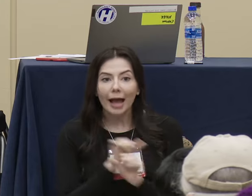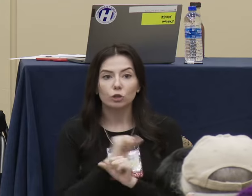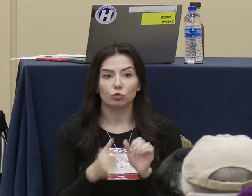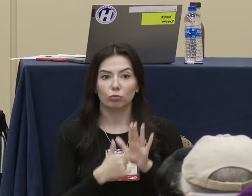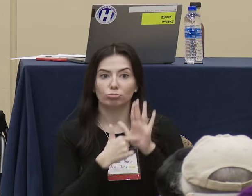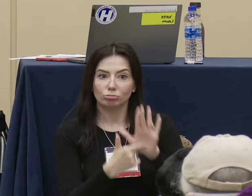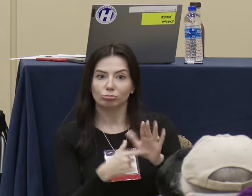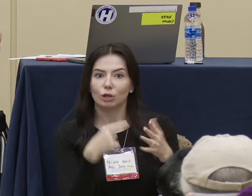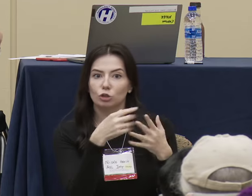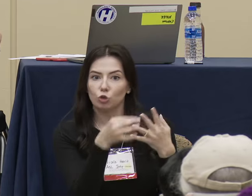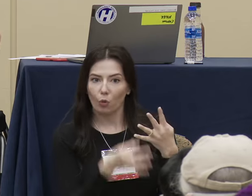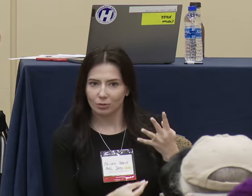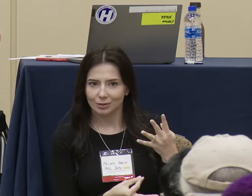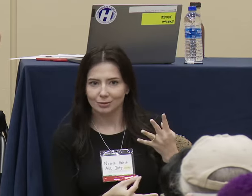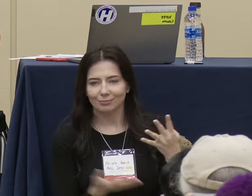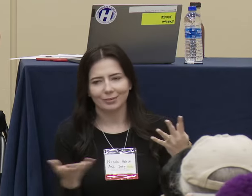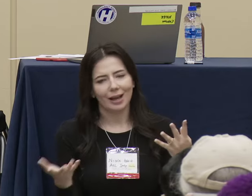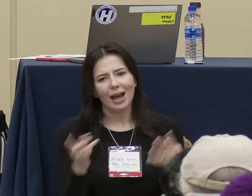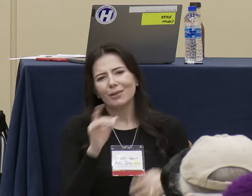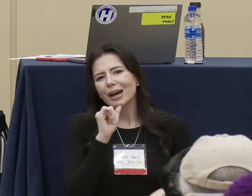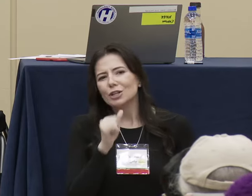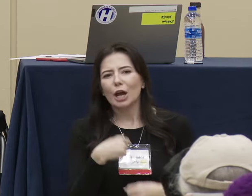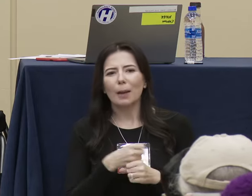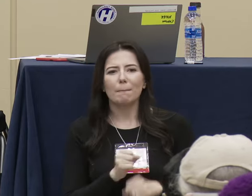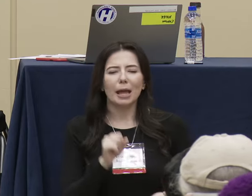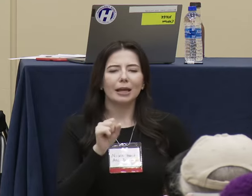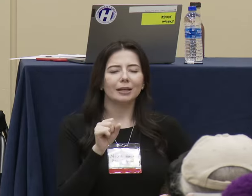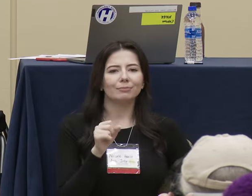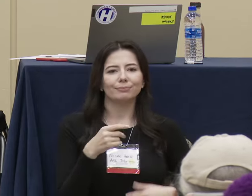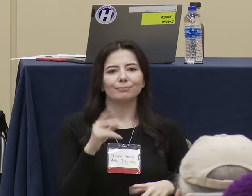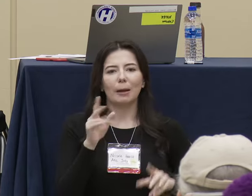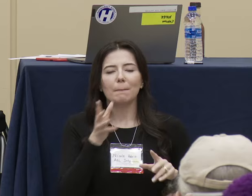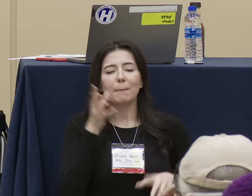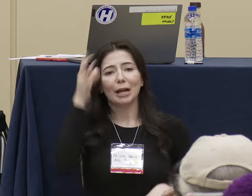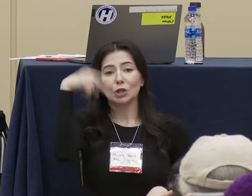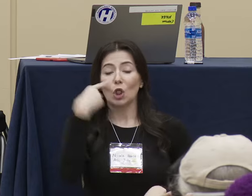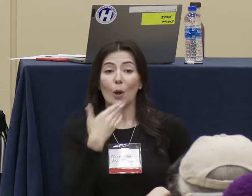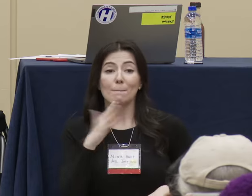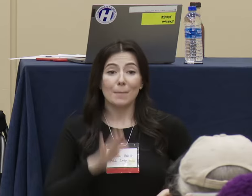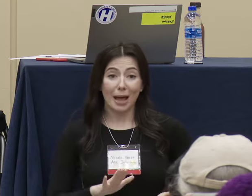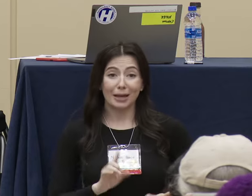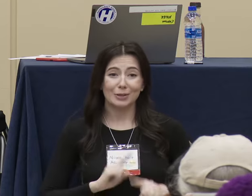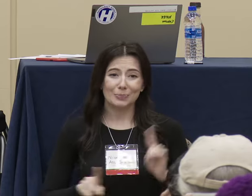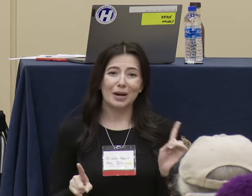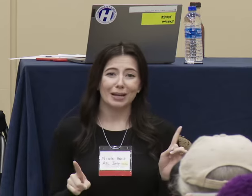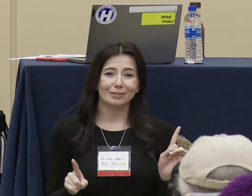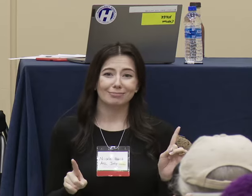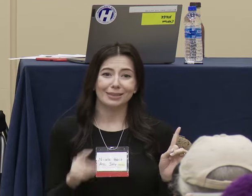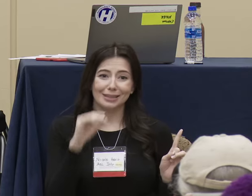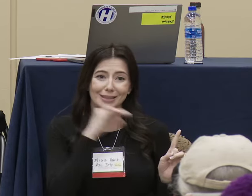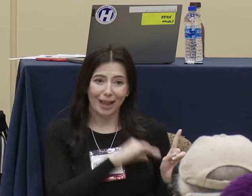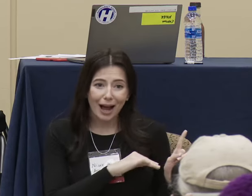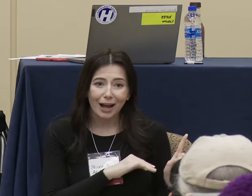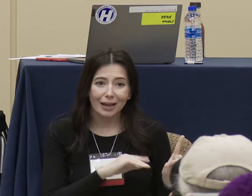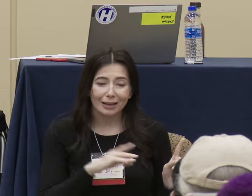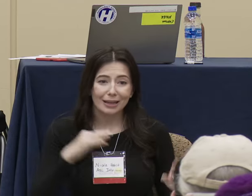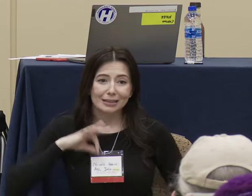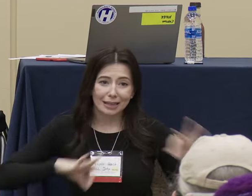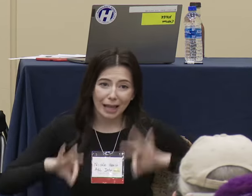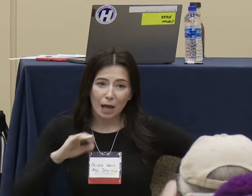at all to vilify parents. I'm just saying that it's a Ponzi scheme. It's a capitalistic Ponzi